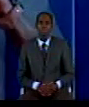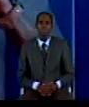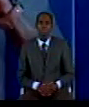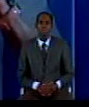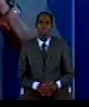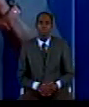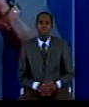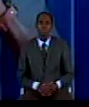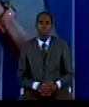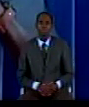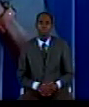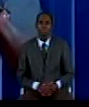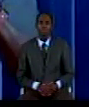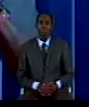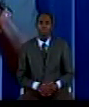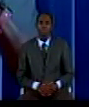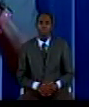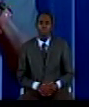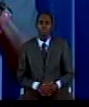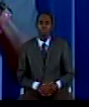addu'a